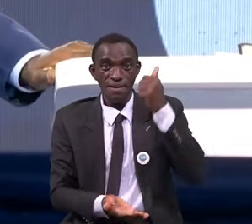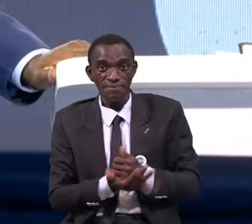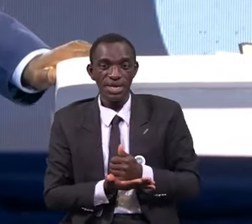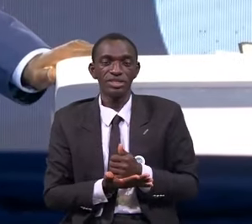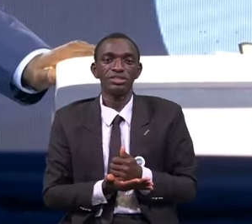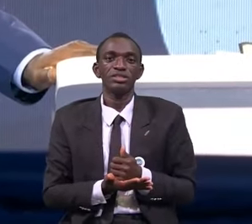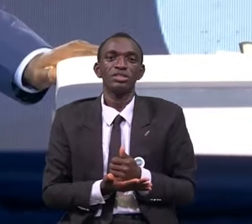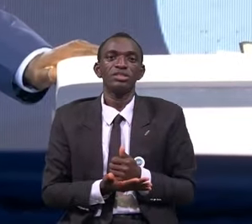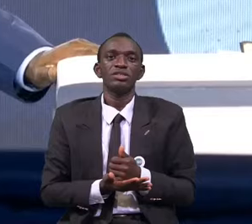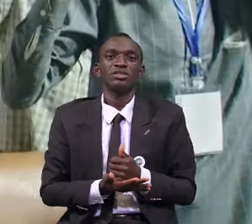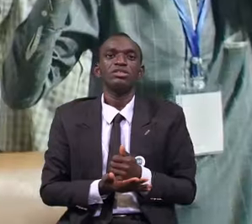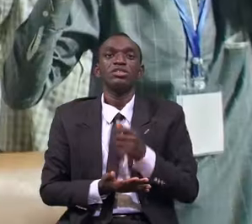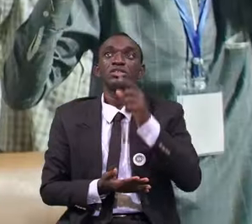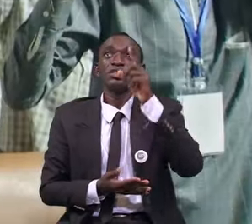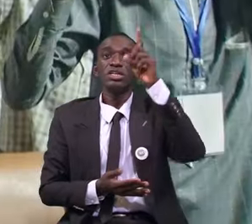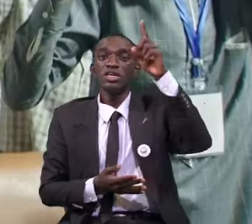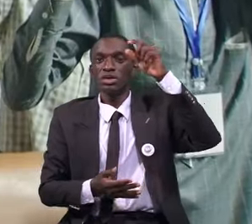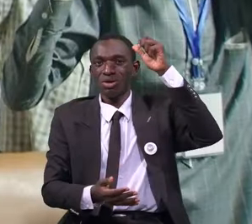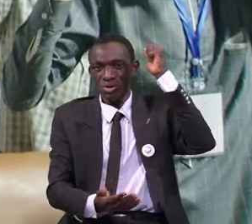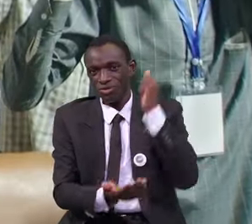it confirms your miracle.